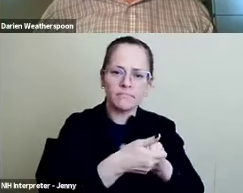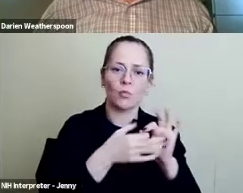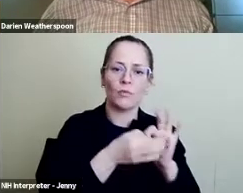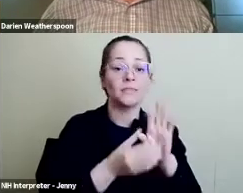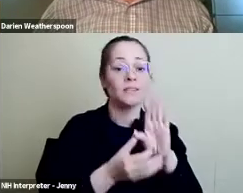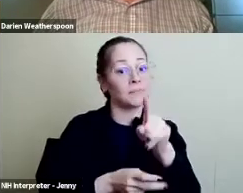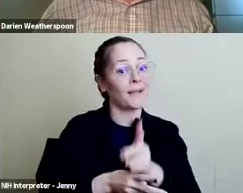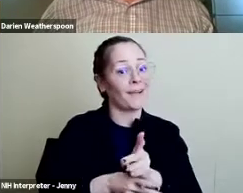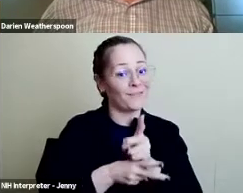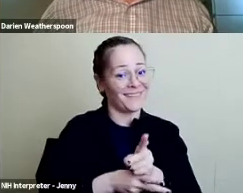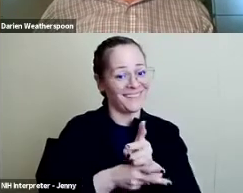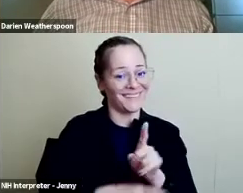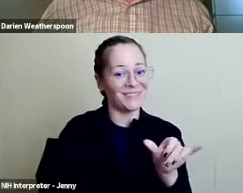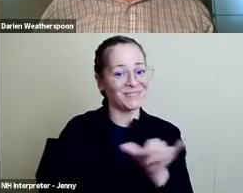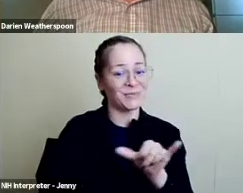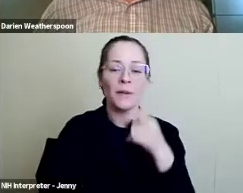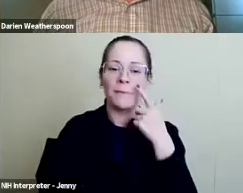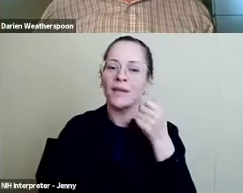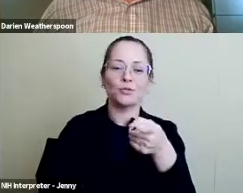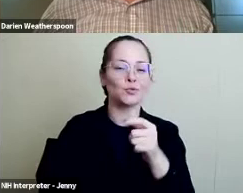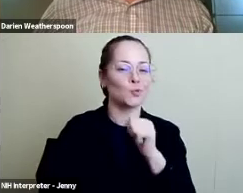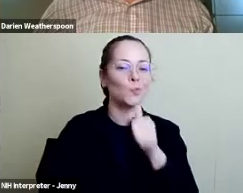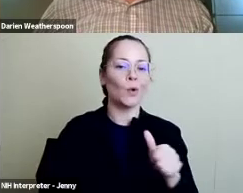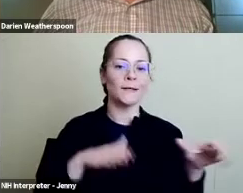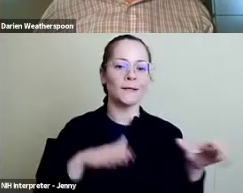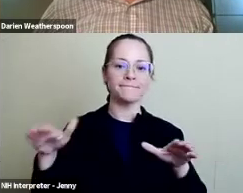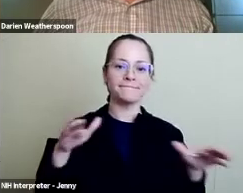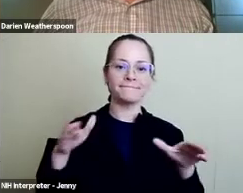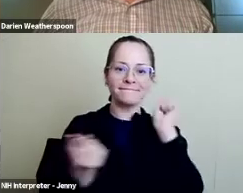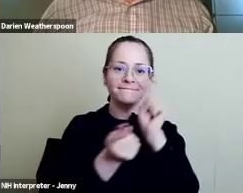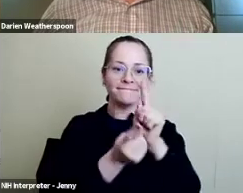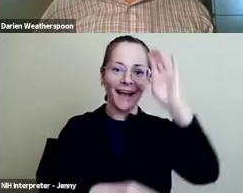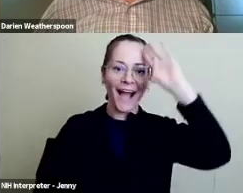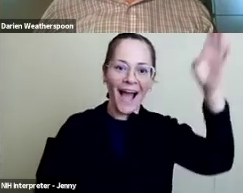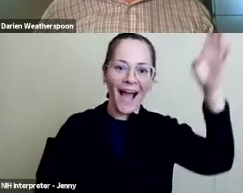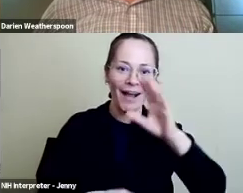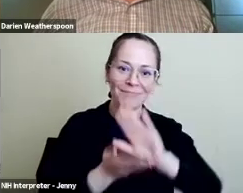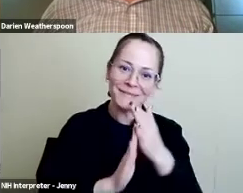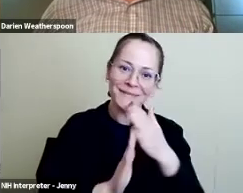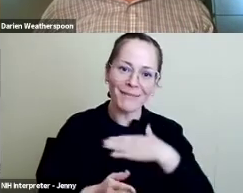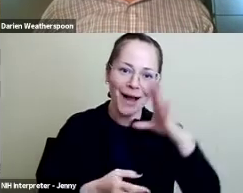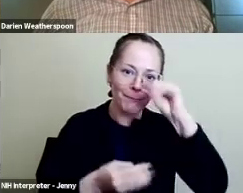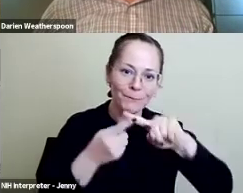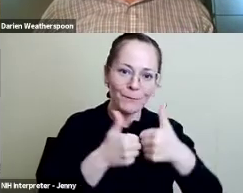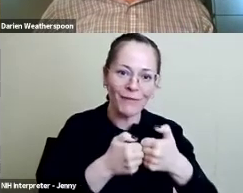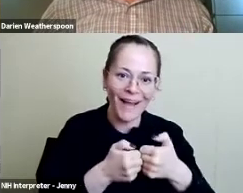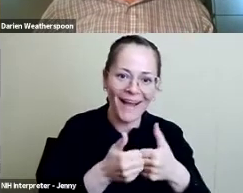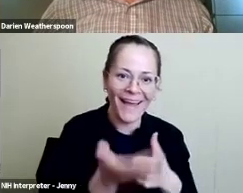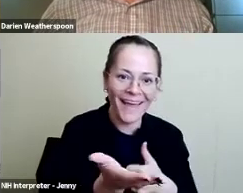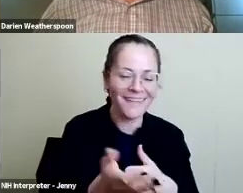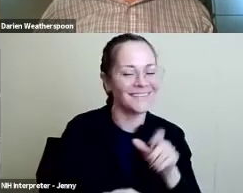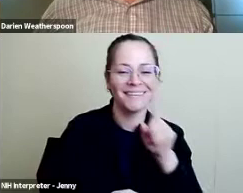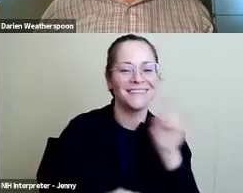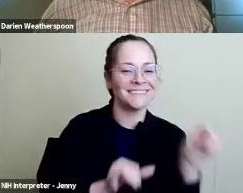that too, because just like you wouldn't walk up to a guy or a girl and say, hey, you want to be my boyfriend or girlfriend? You can't do that with